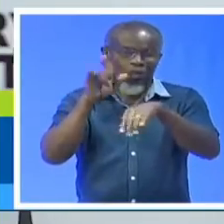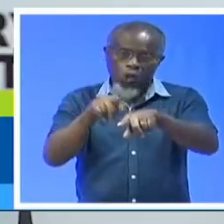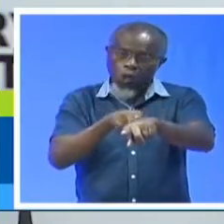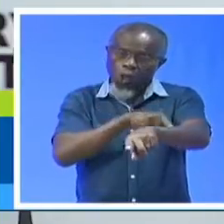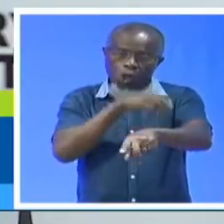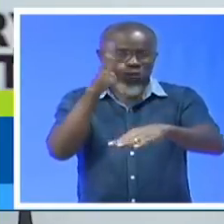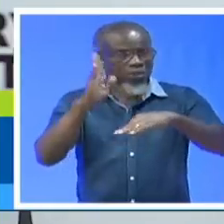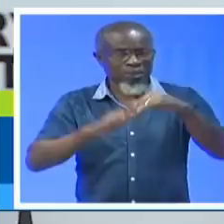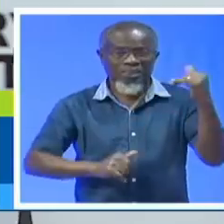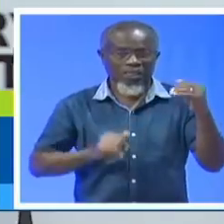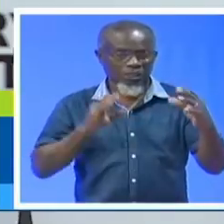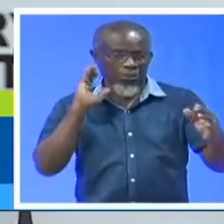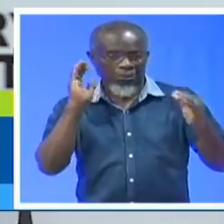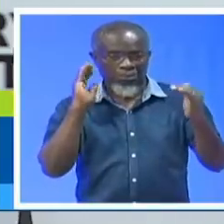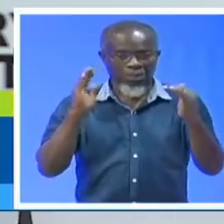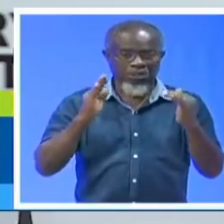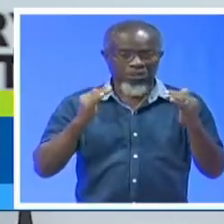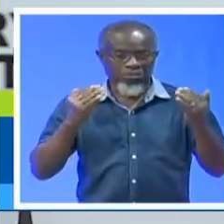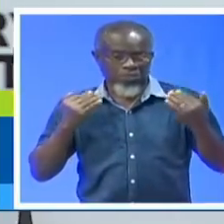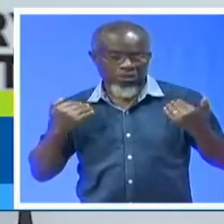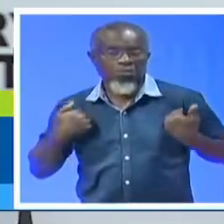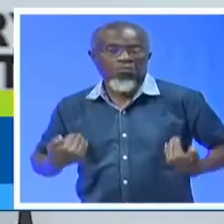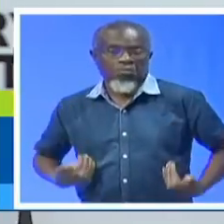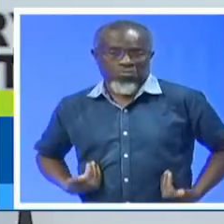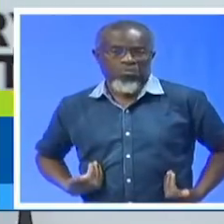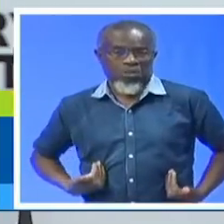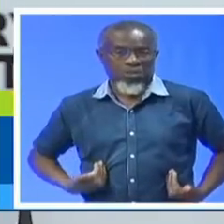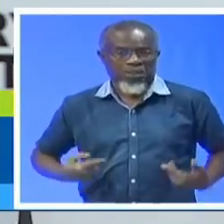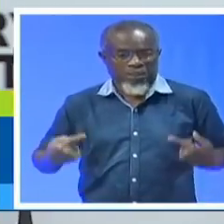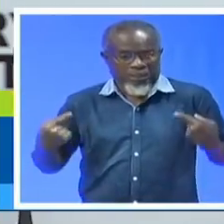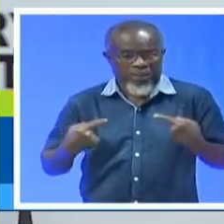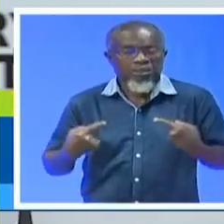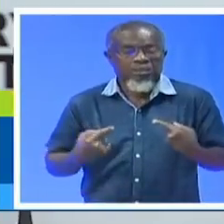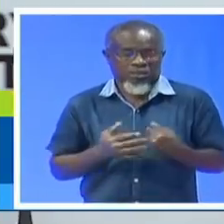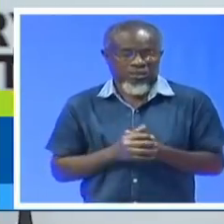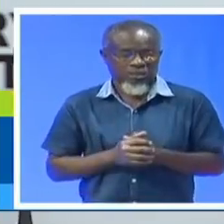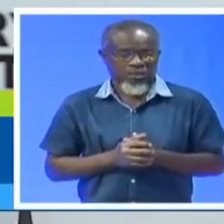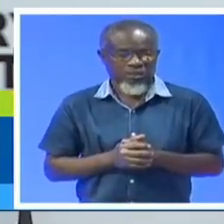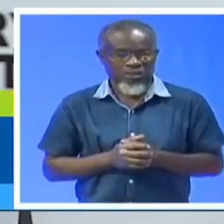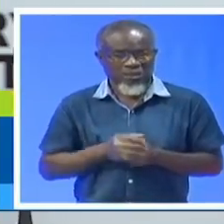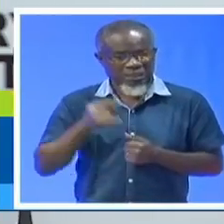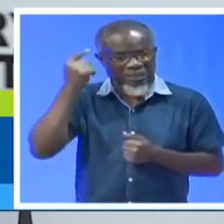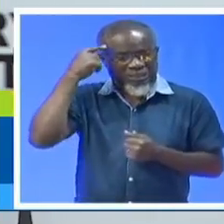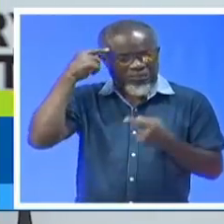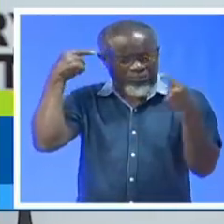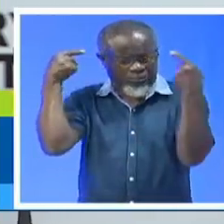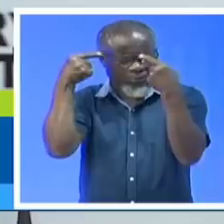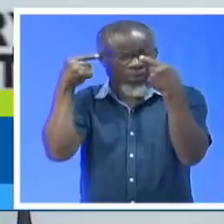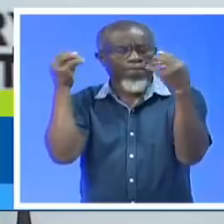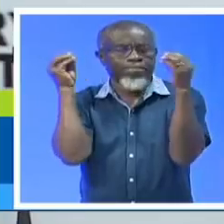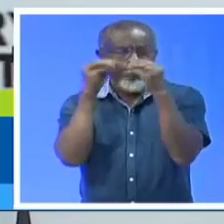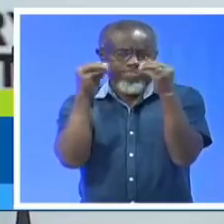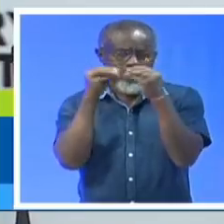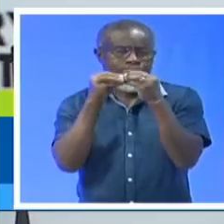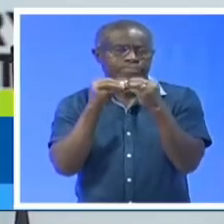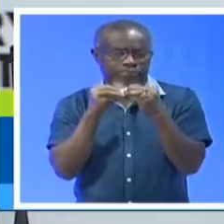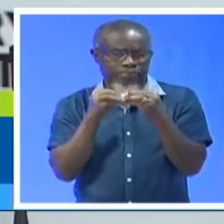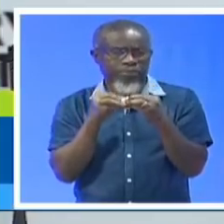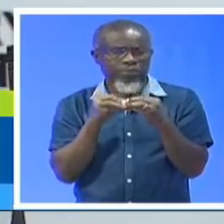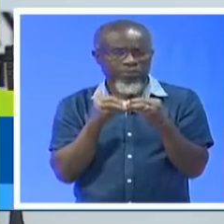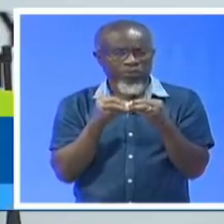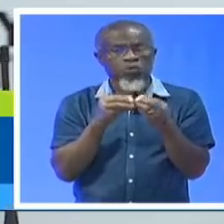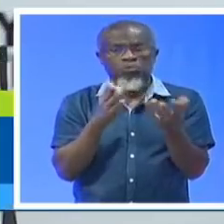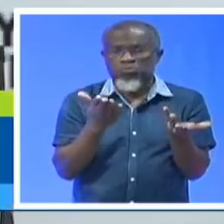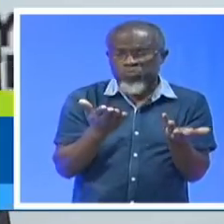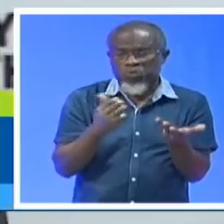We employed strategies like transportation, meals, time off,